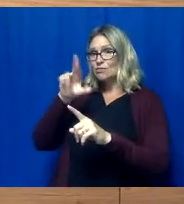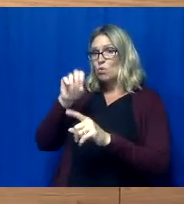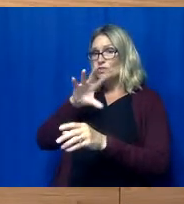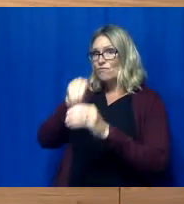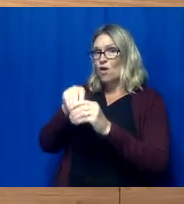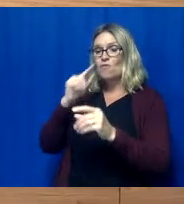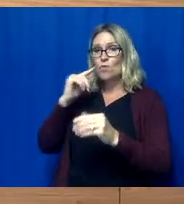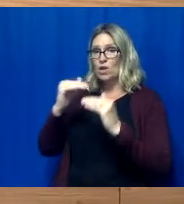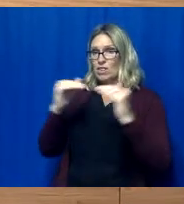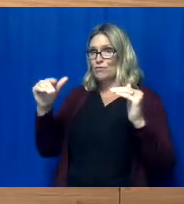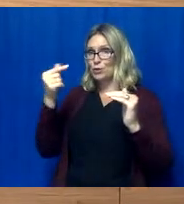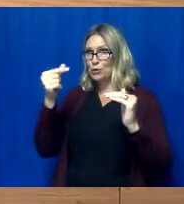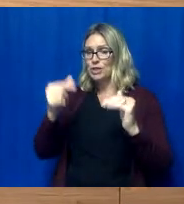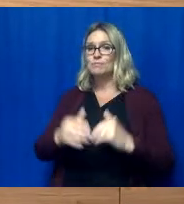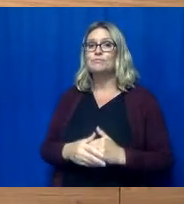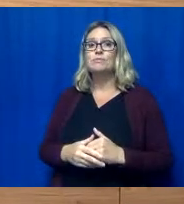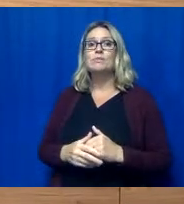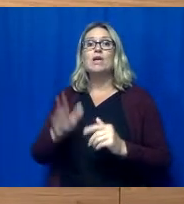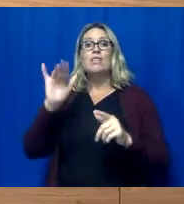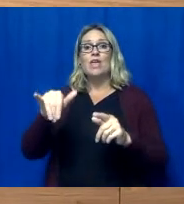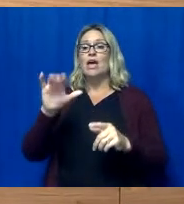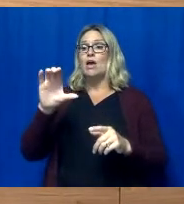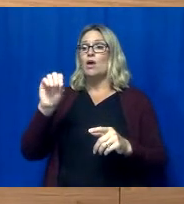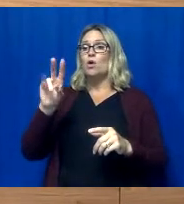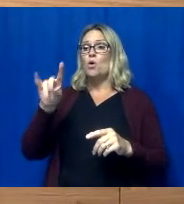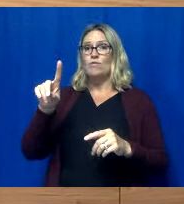The COVID task force was